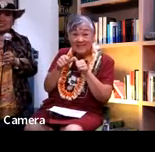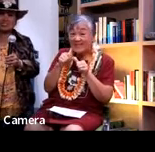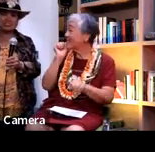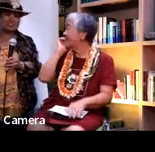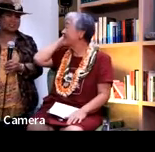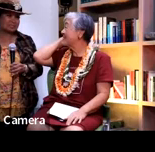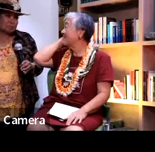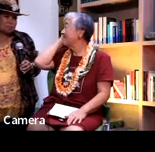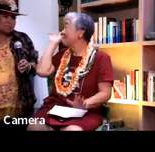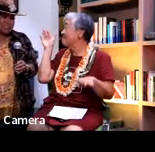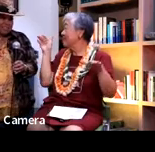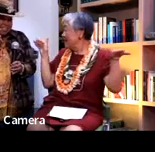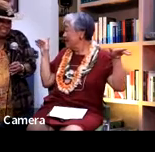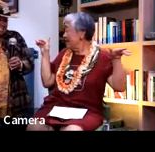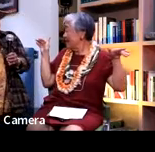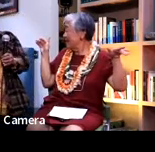Gestures.